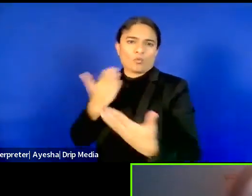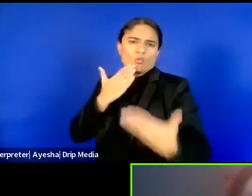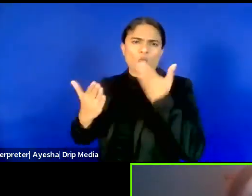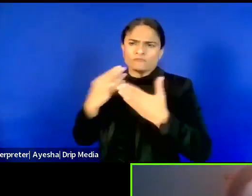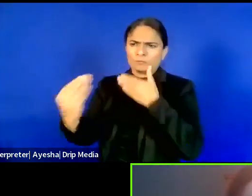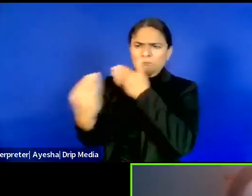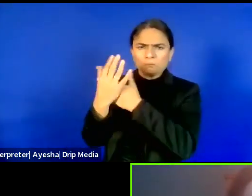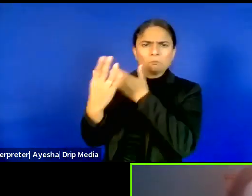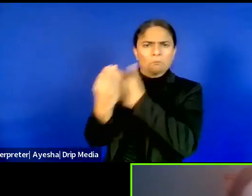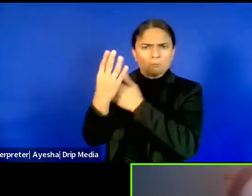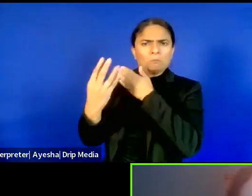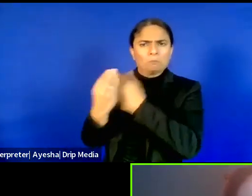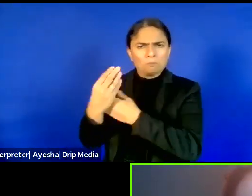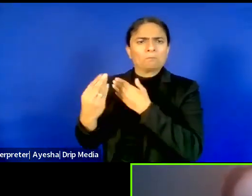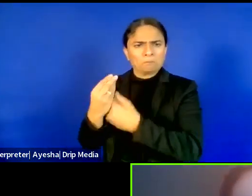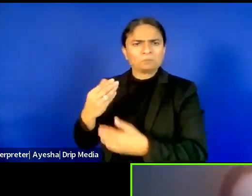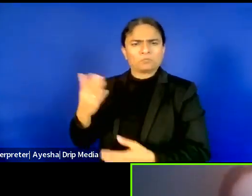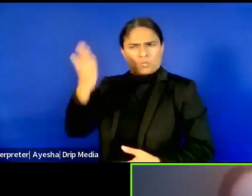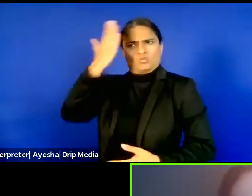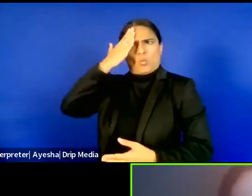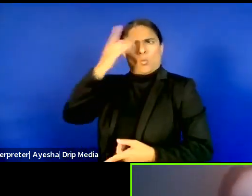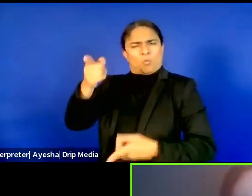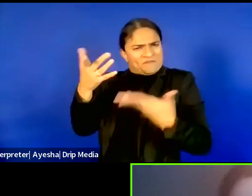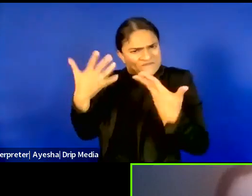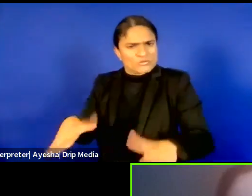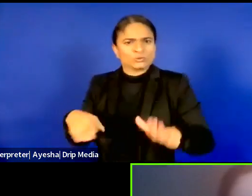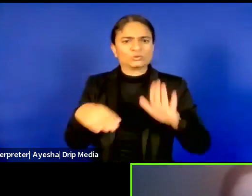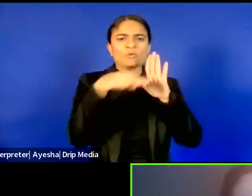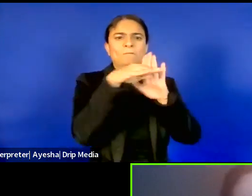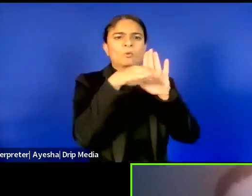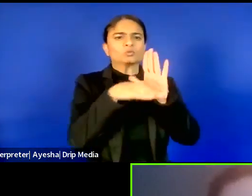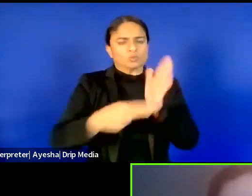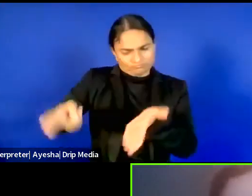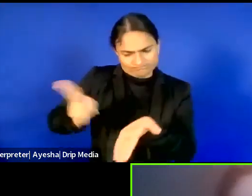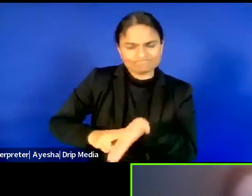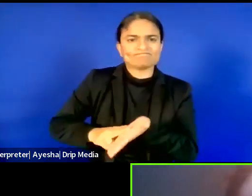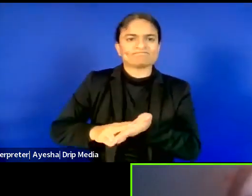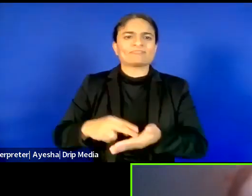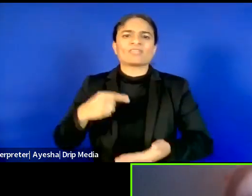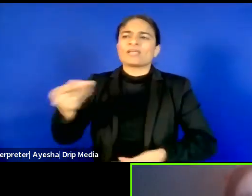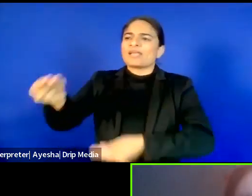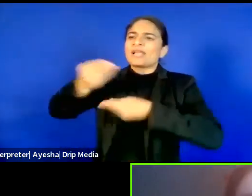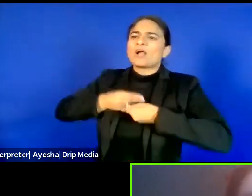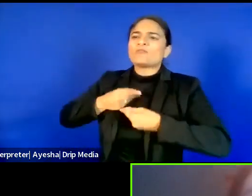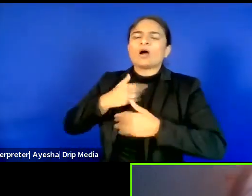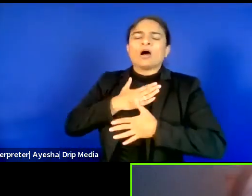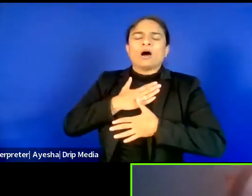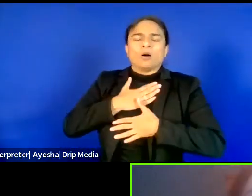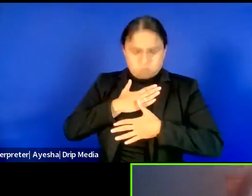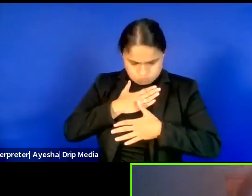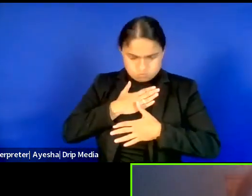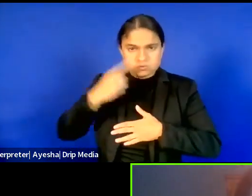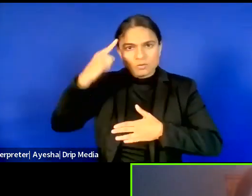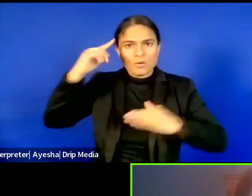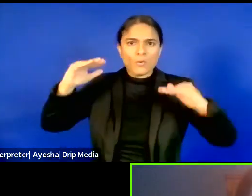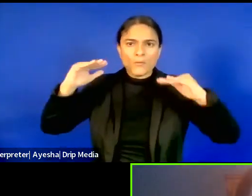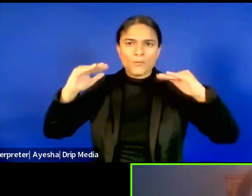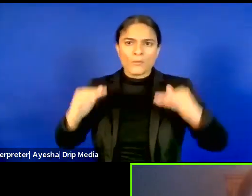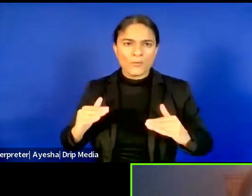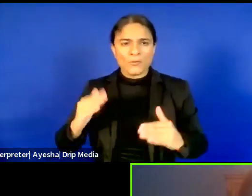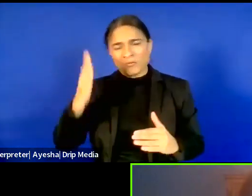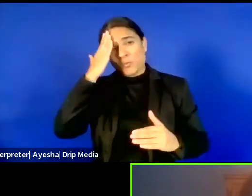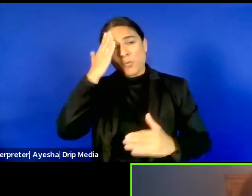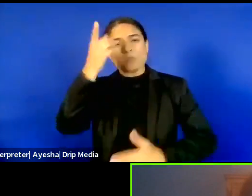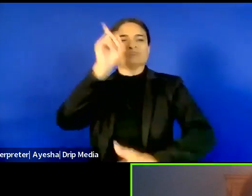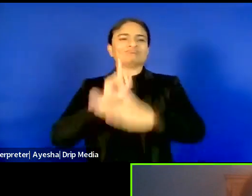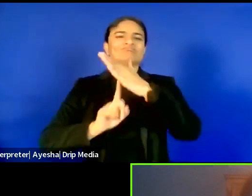us peace of mind to know that we would be able, and that our community was going to be able to